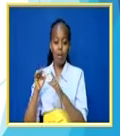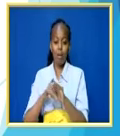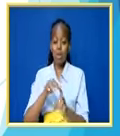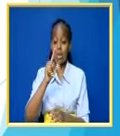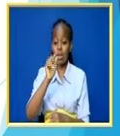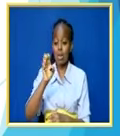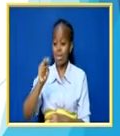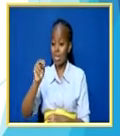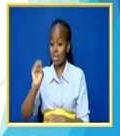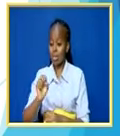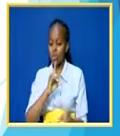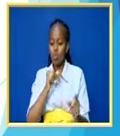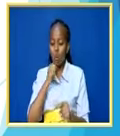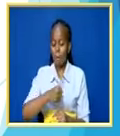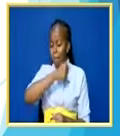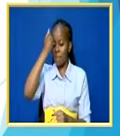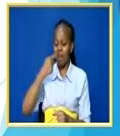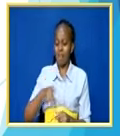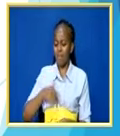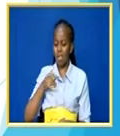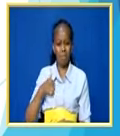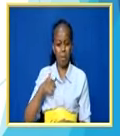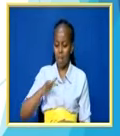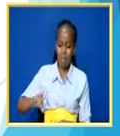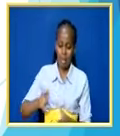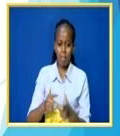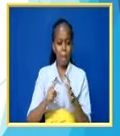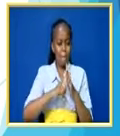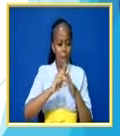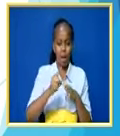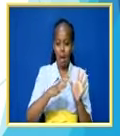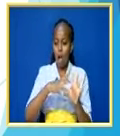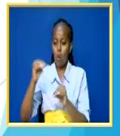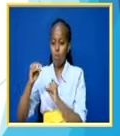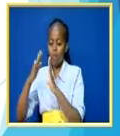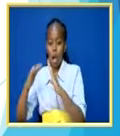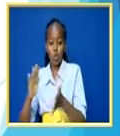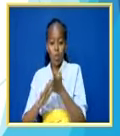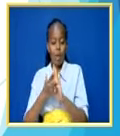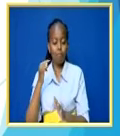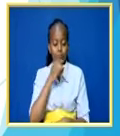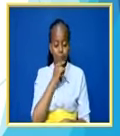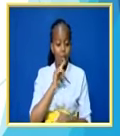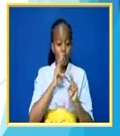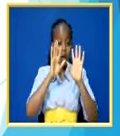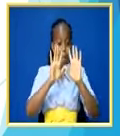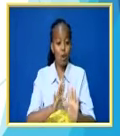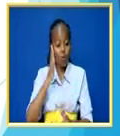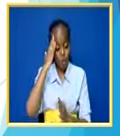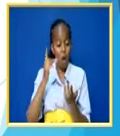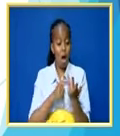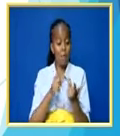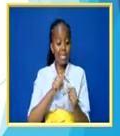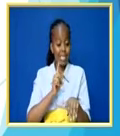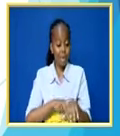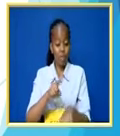just wake up and feel that I'm late, and then you dash out of the house. Make sure you brush. That's and you know right. how many times you should